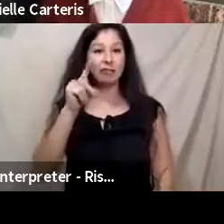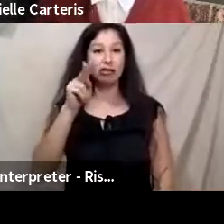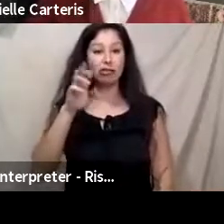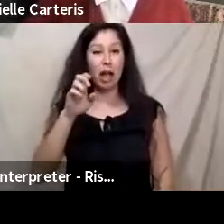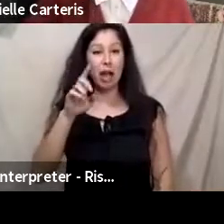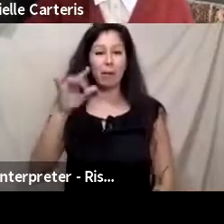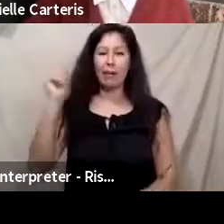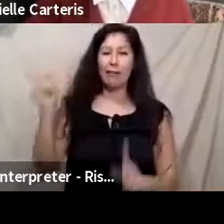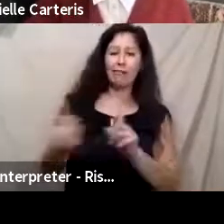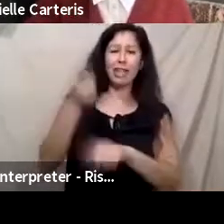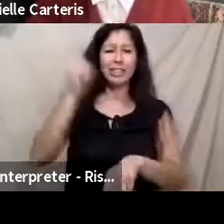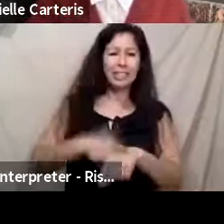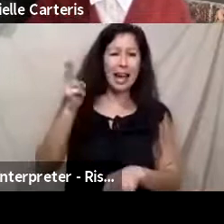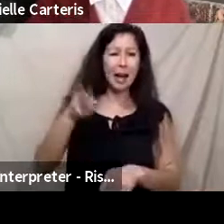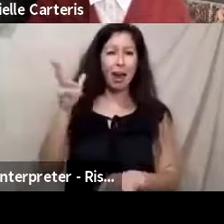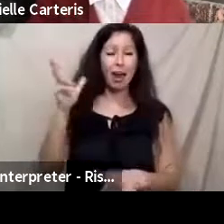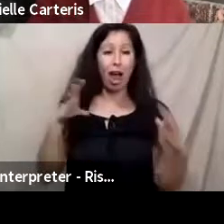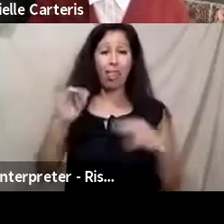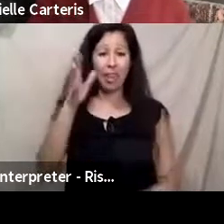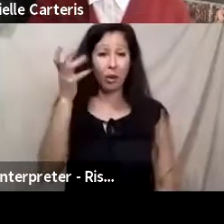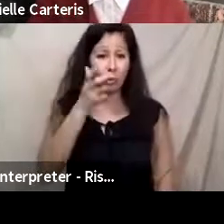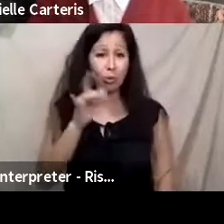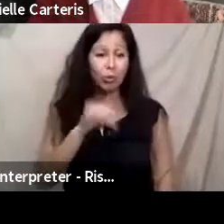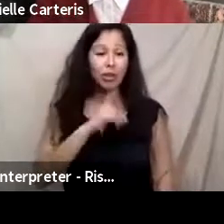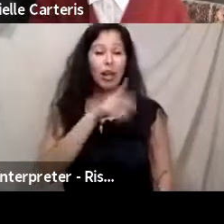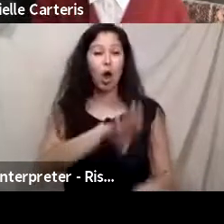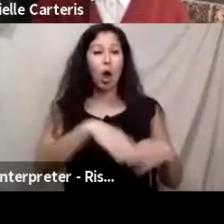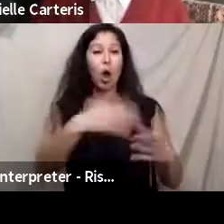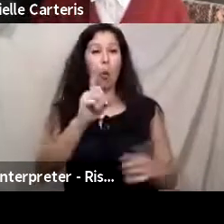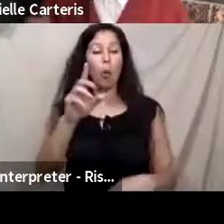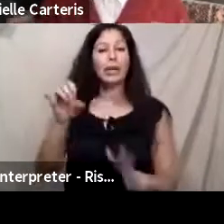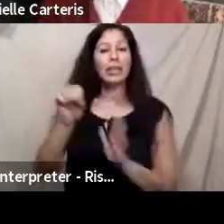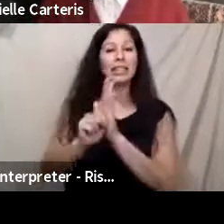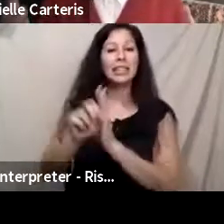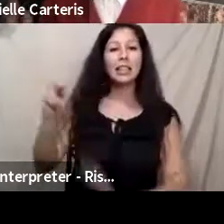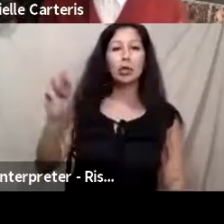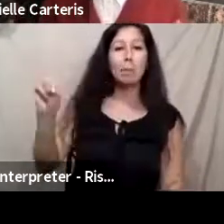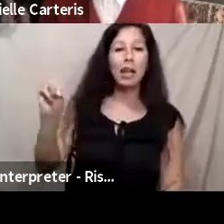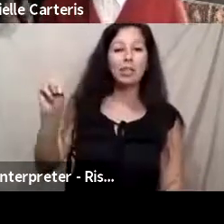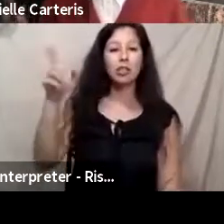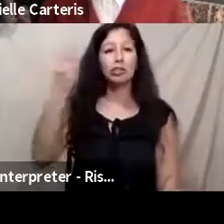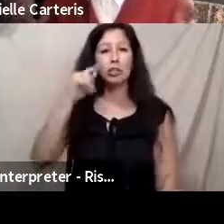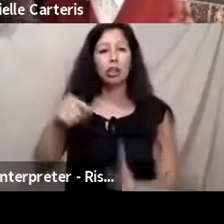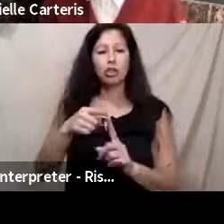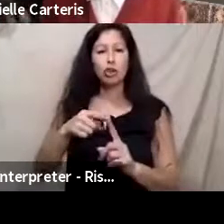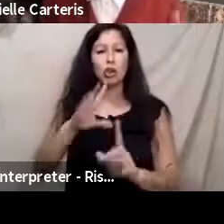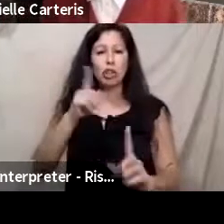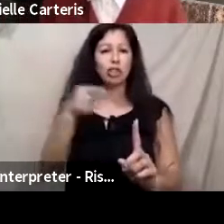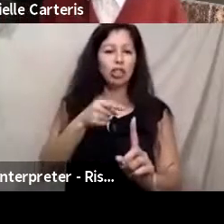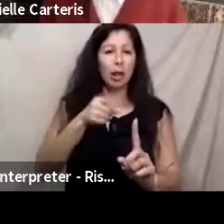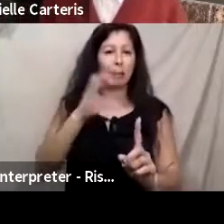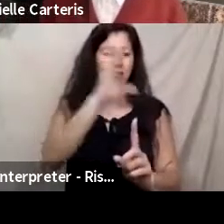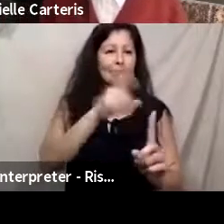stunning in itself, Camel Rock Studios opened its gates in New Mexico in an effort to actually target the rapidly increasing production